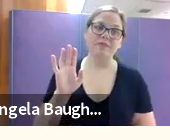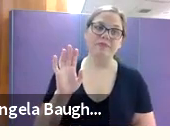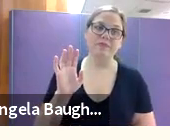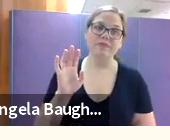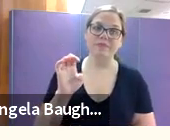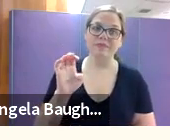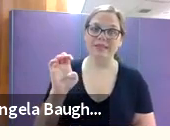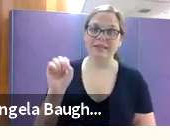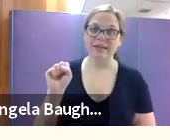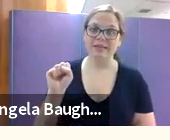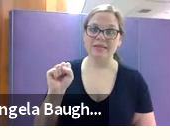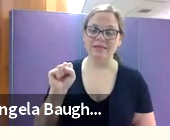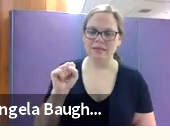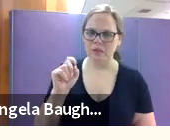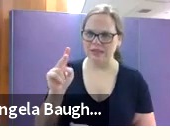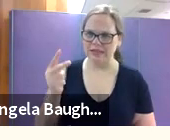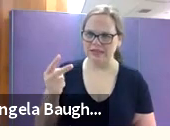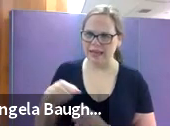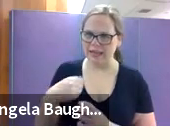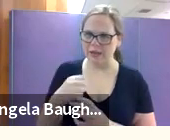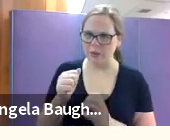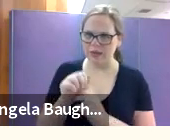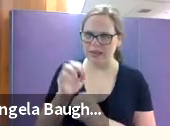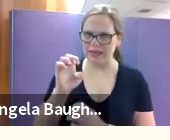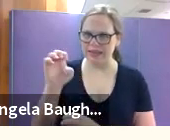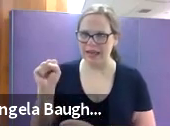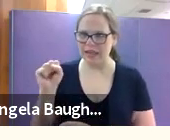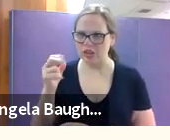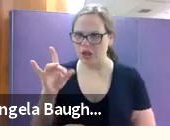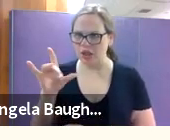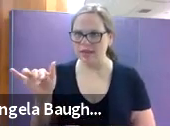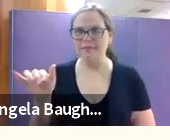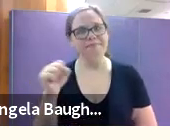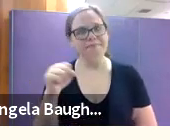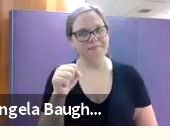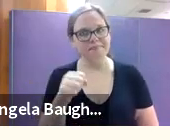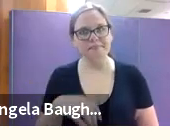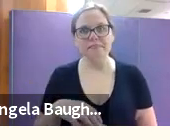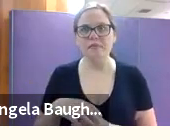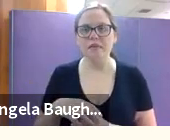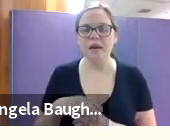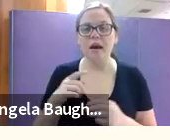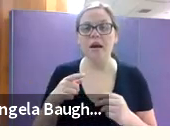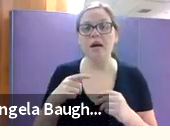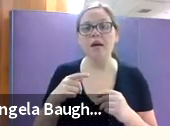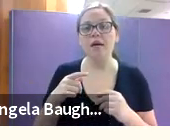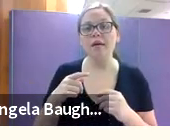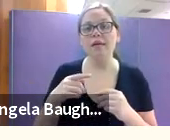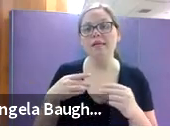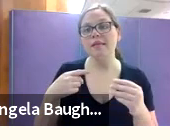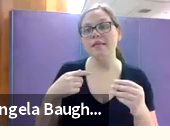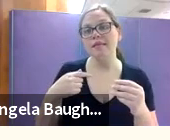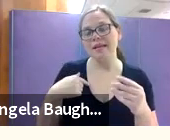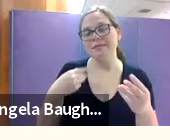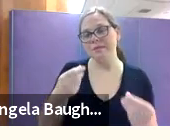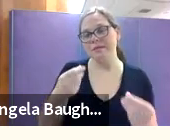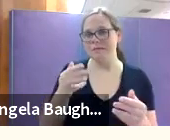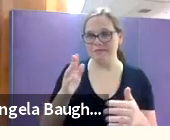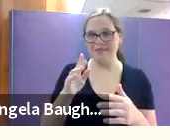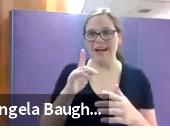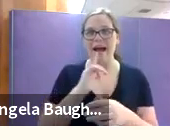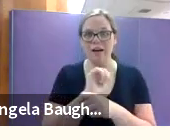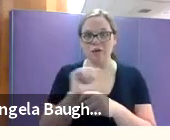second year with EES, Shirley? Yes. So they spent, and I'm just going to use your actual.